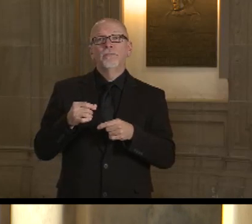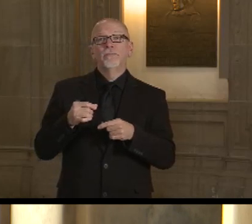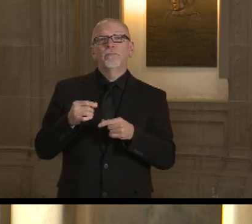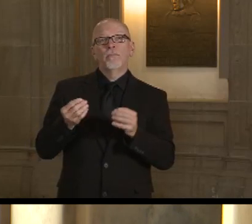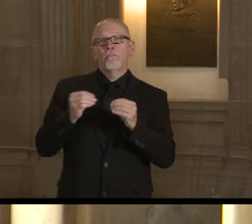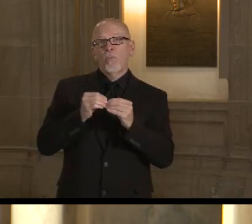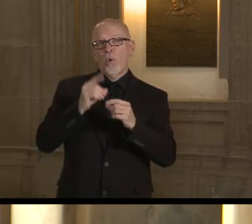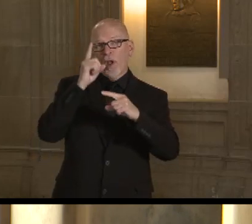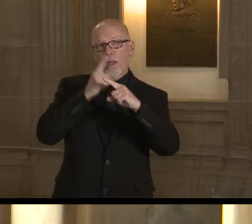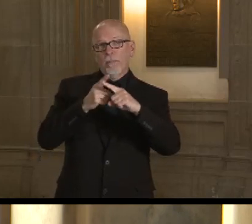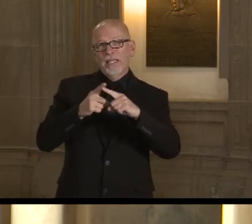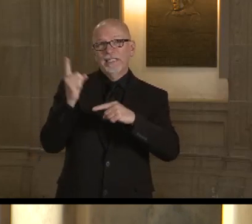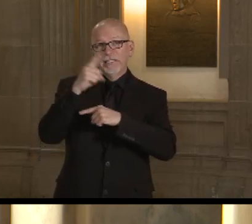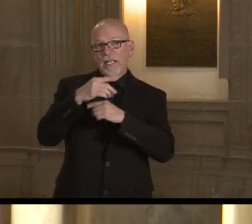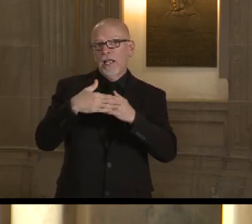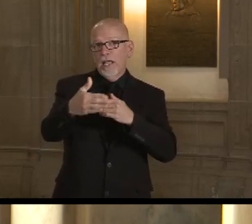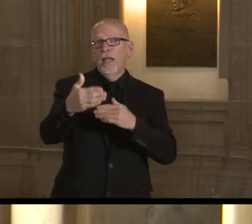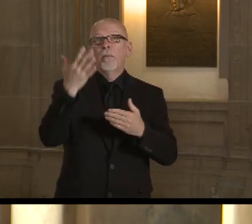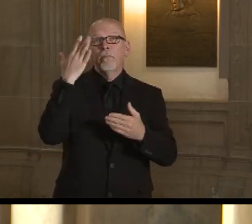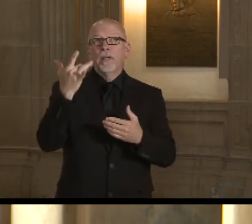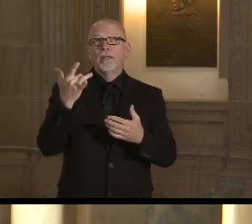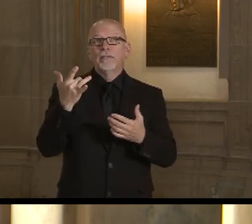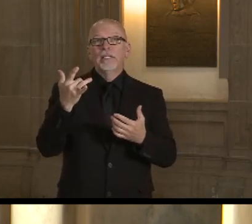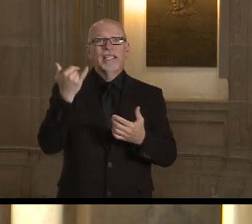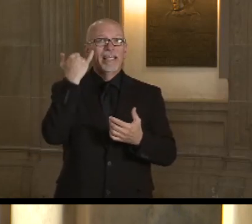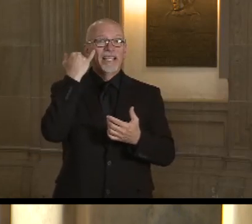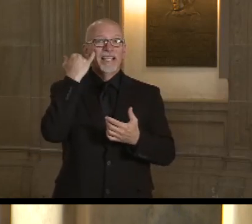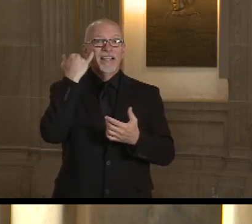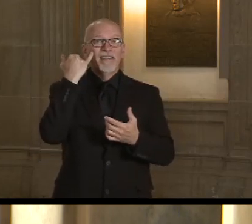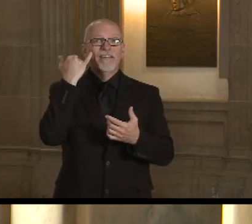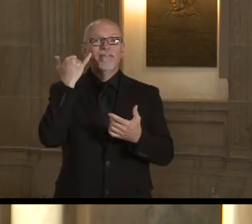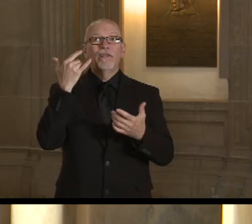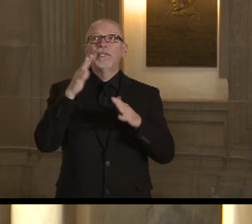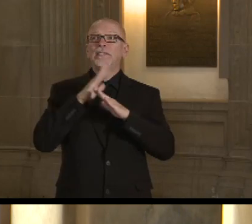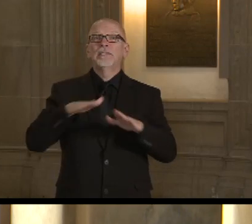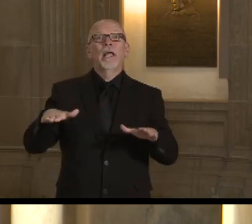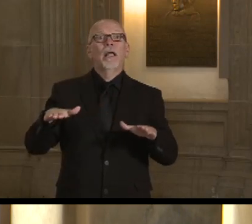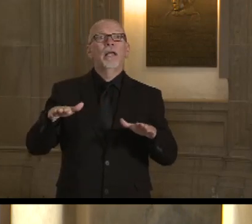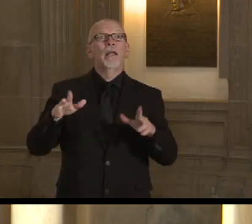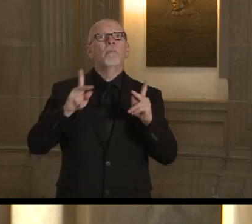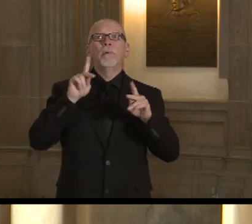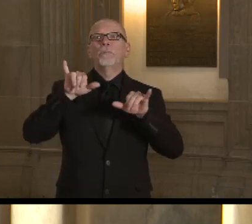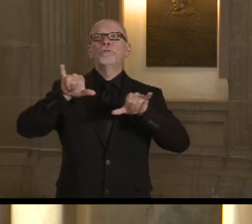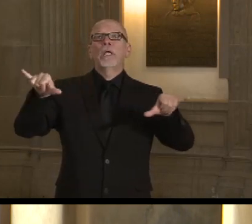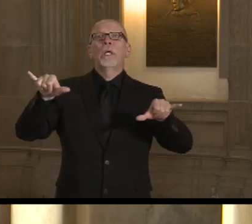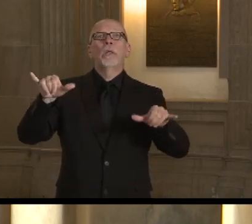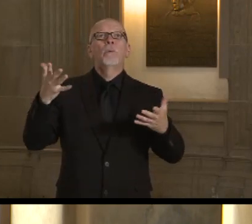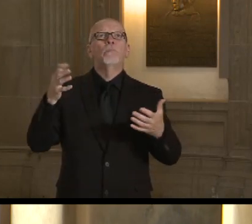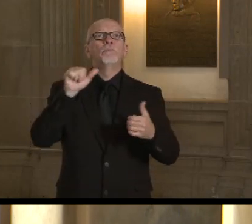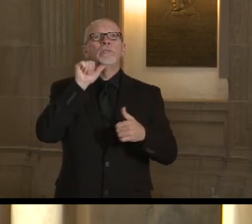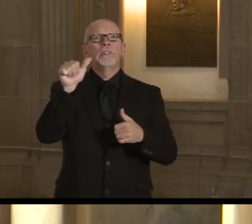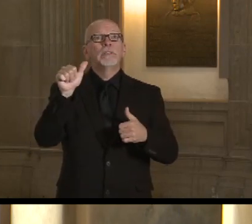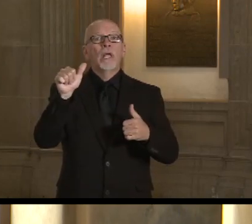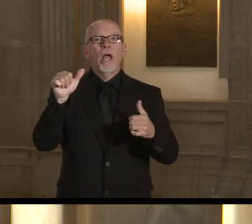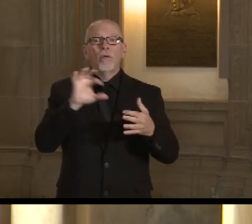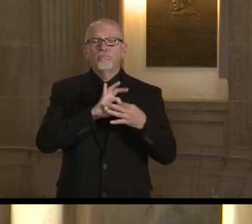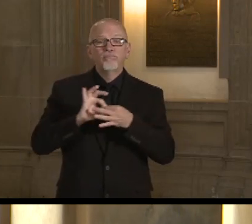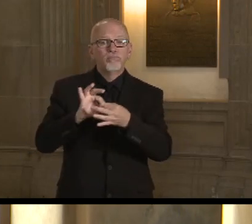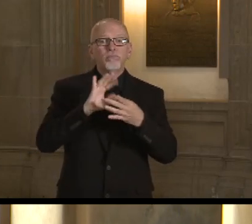more optimistic days are ahead, because if it was silence, if people were in their corners, if people weren't coming